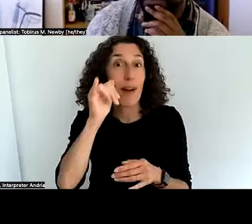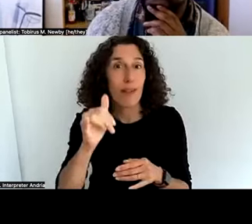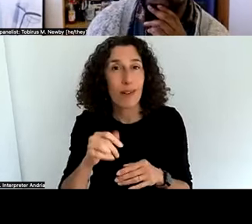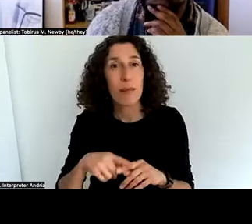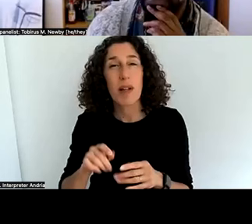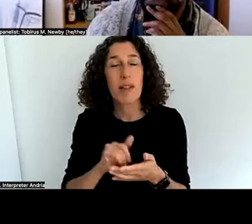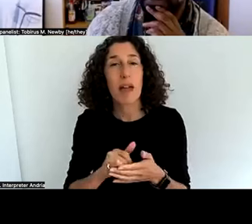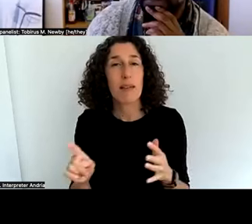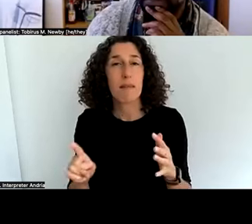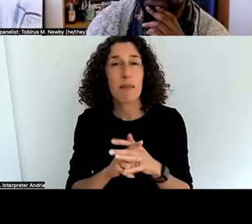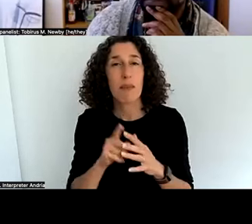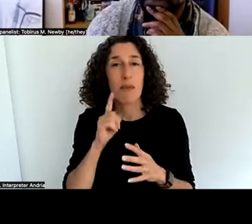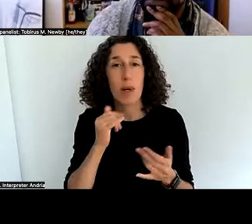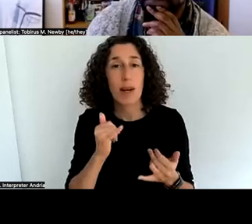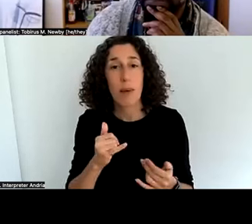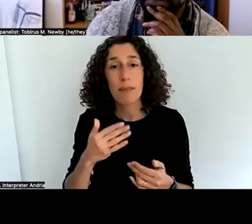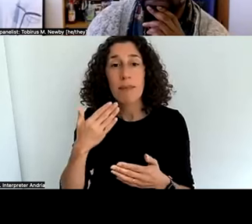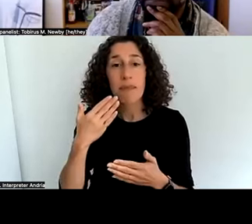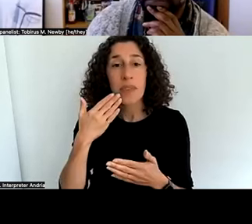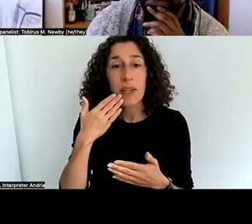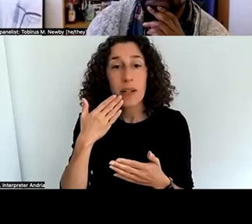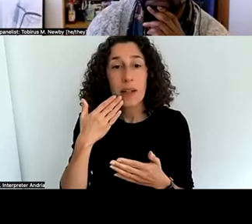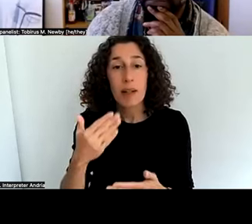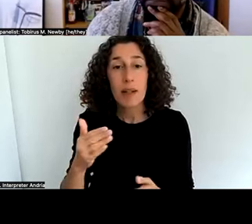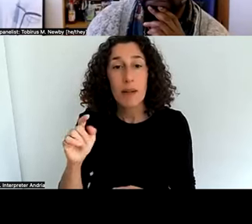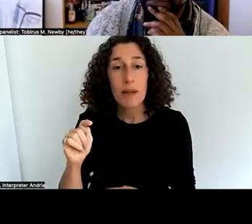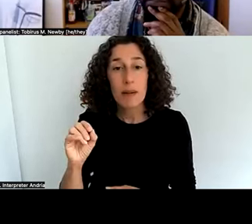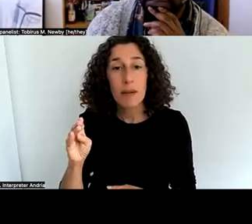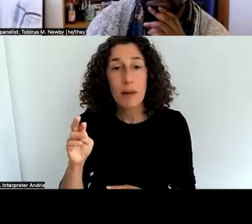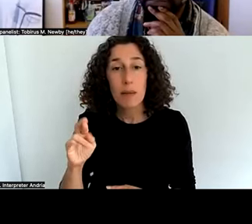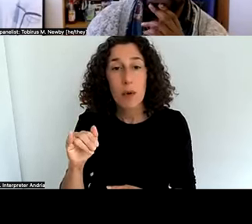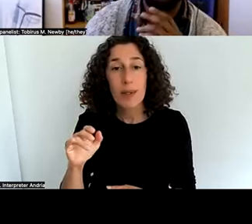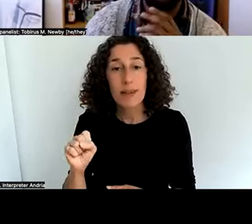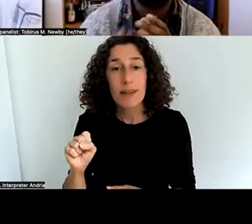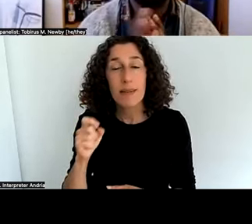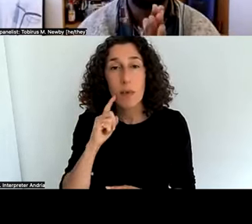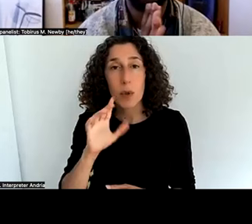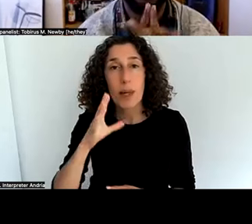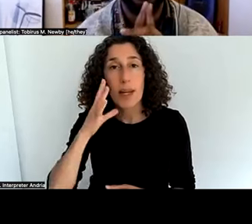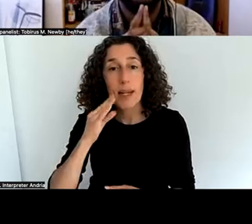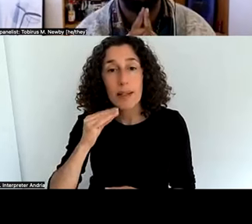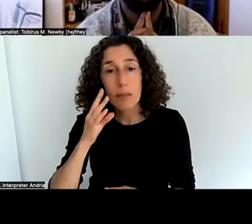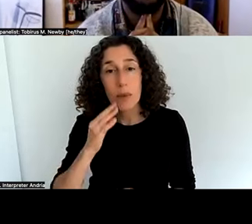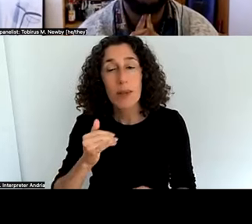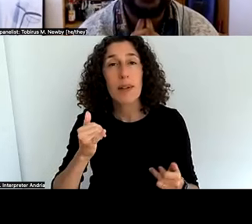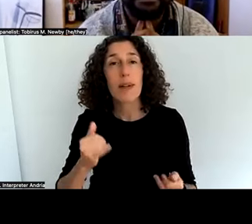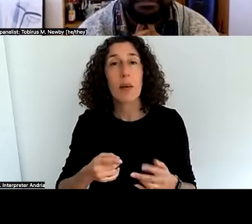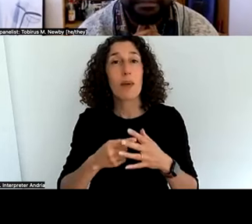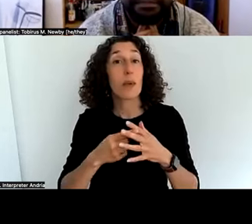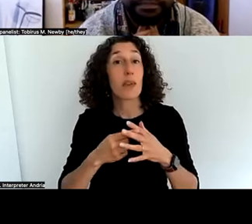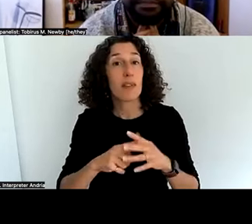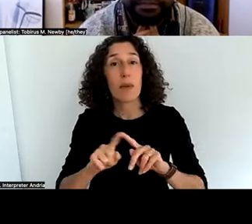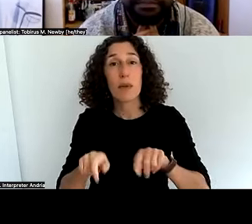Thank you for that wisdom, Tobirus. I want to make space for cici as well as we begin to start to wrap up our Q&A.